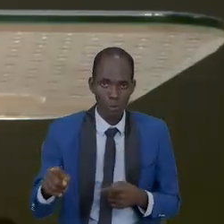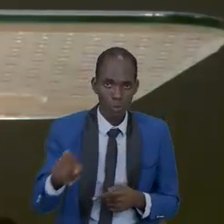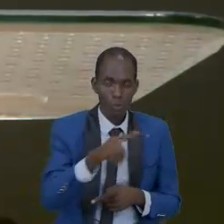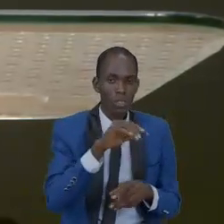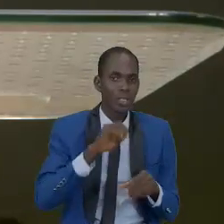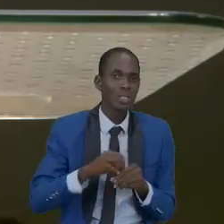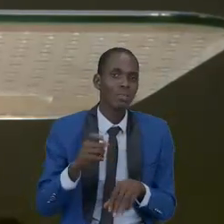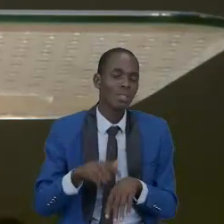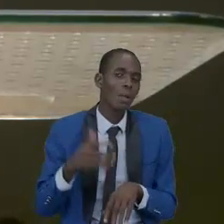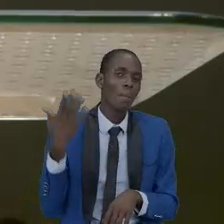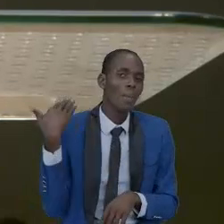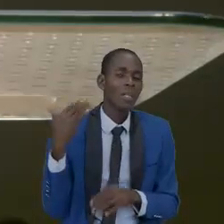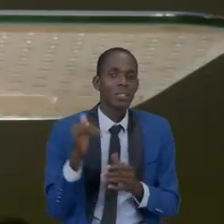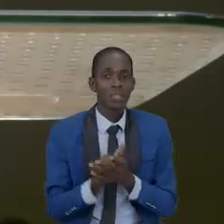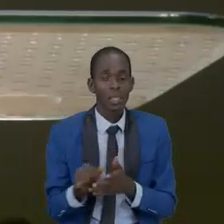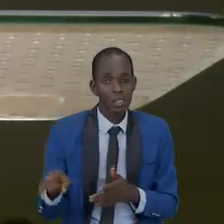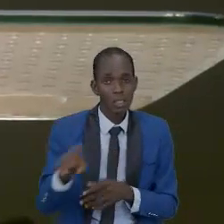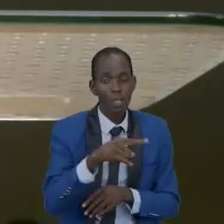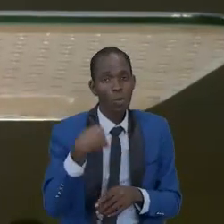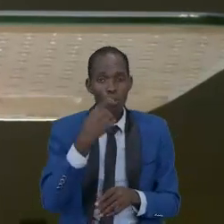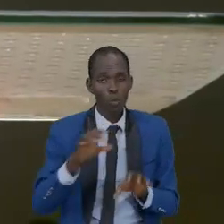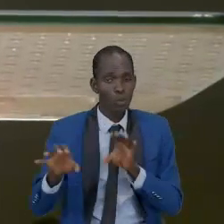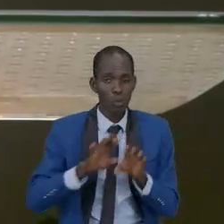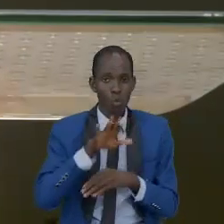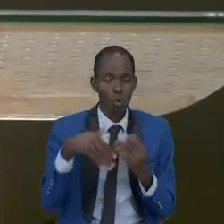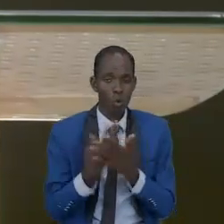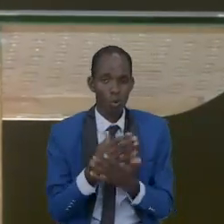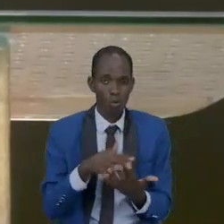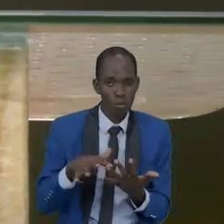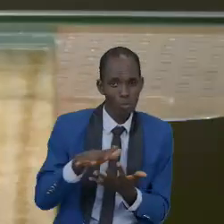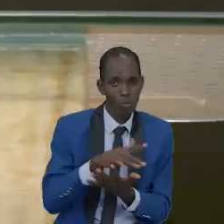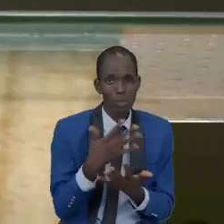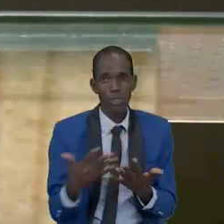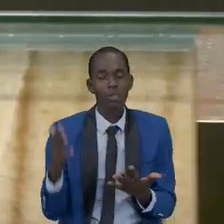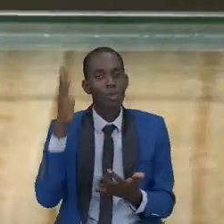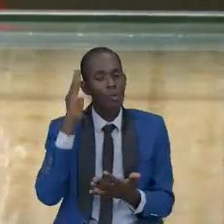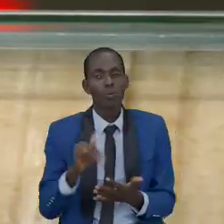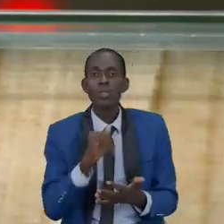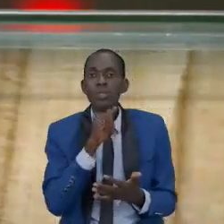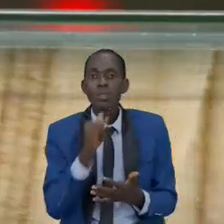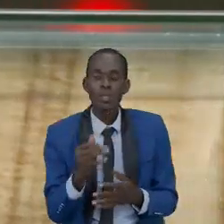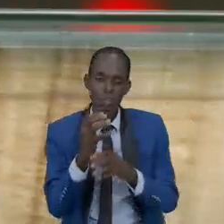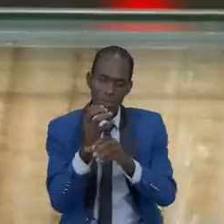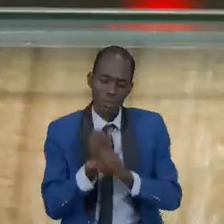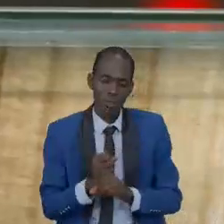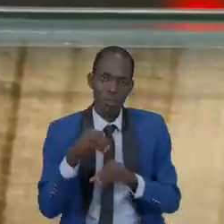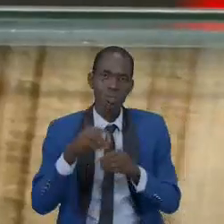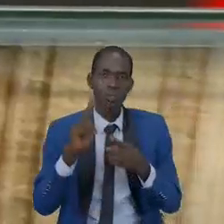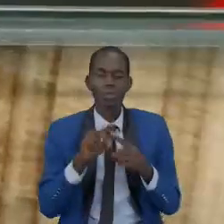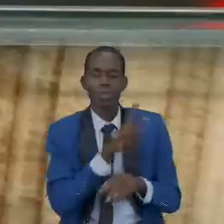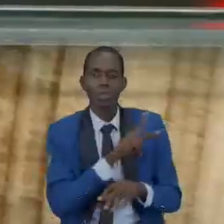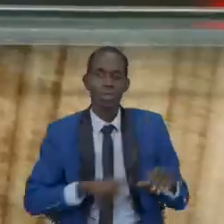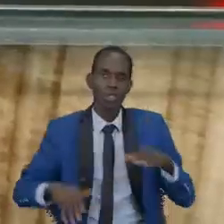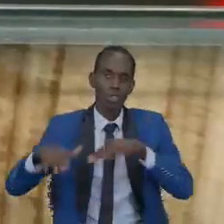time past, that they which do such things shall not inherit the kingdom of God. What